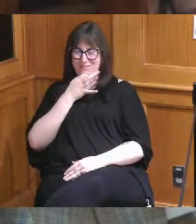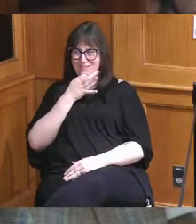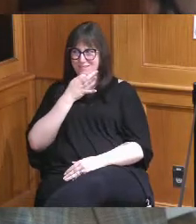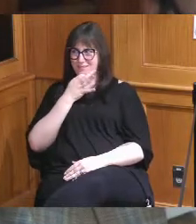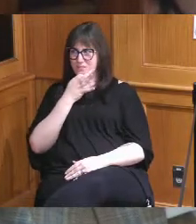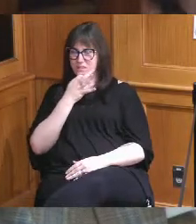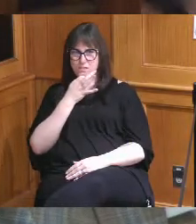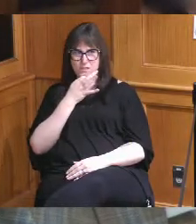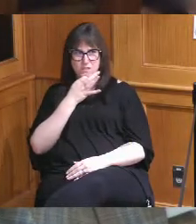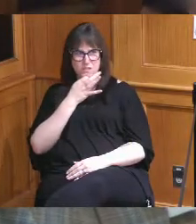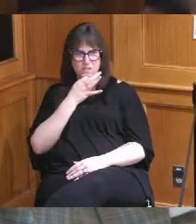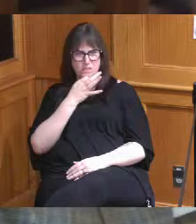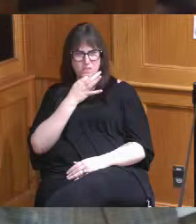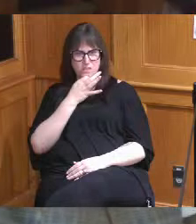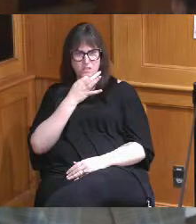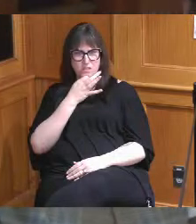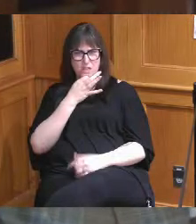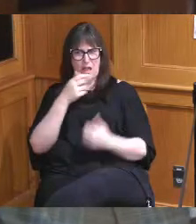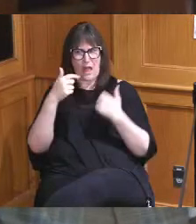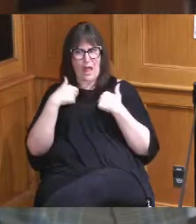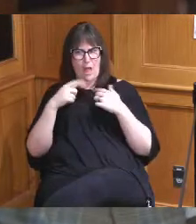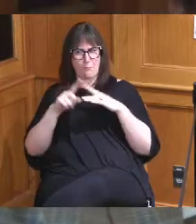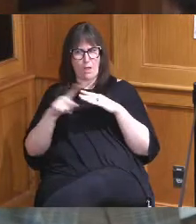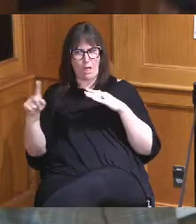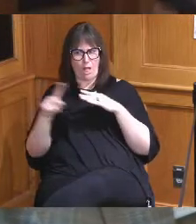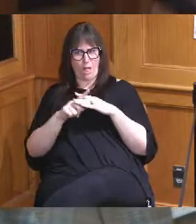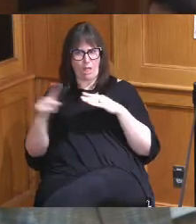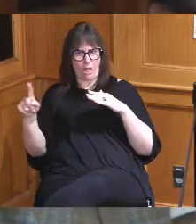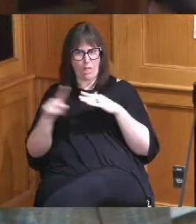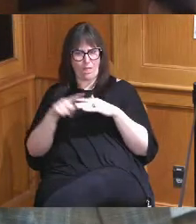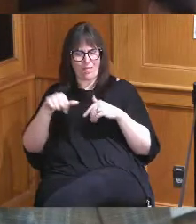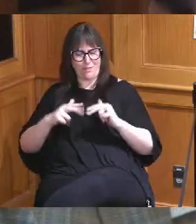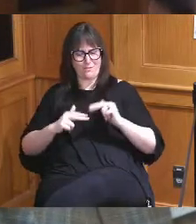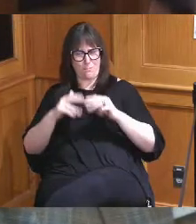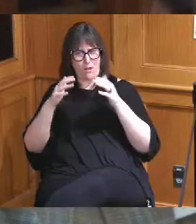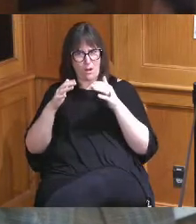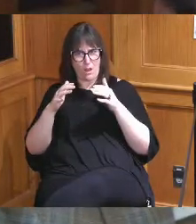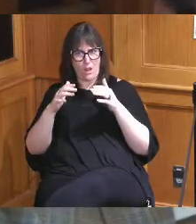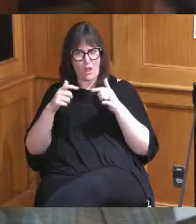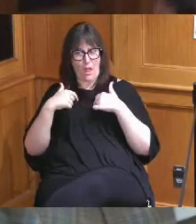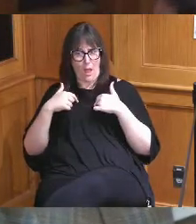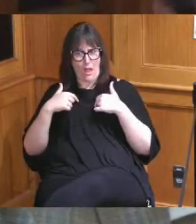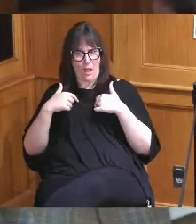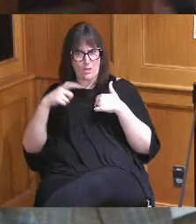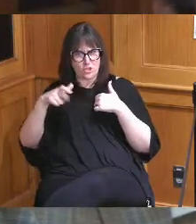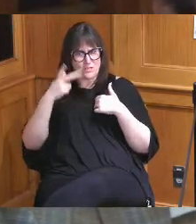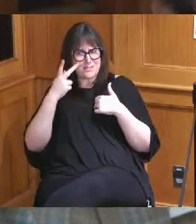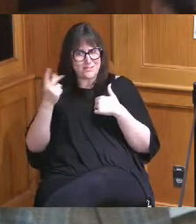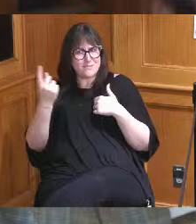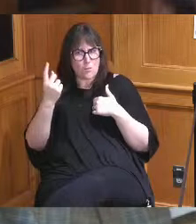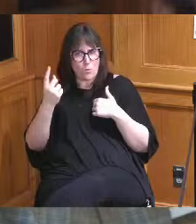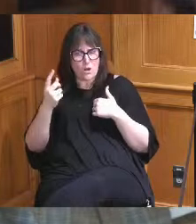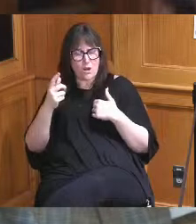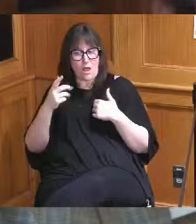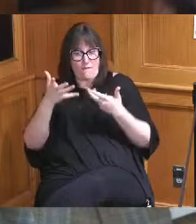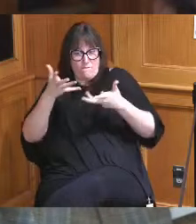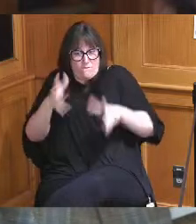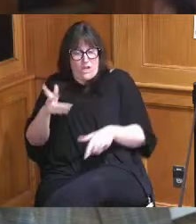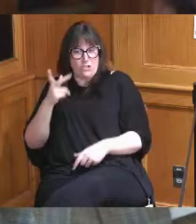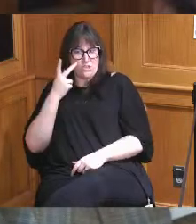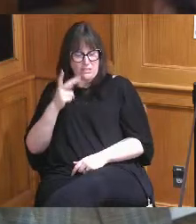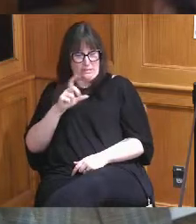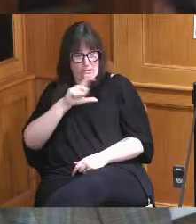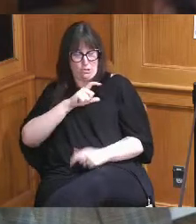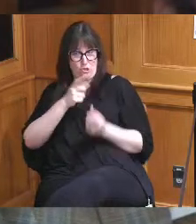just saying, as much as I'm in and out of this building and a lot of other people, I should see somebody. I saw the sheriffs, and they got the whole county to cover. They don't